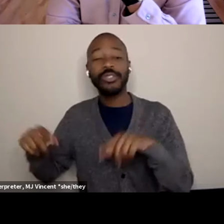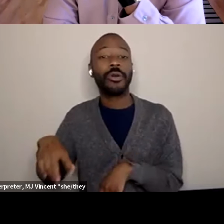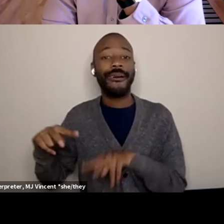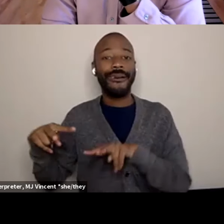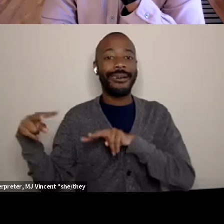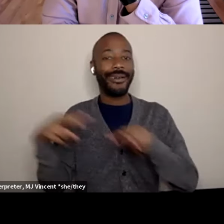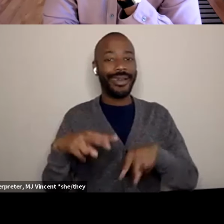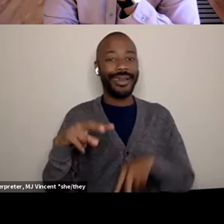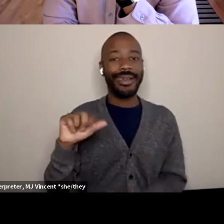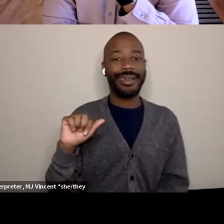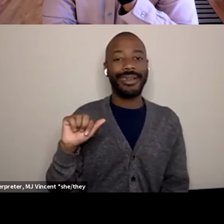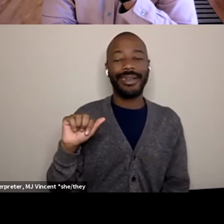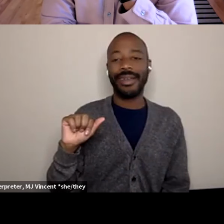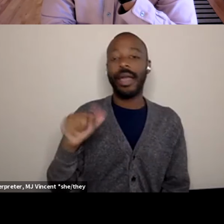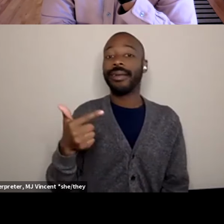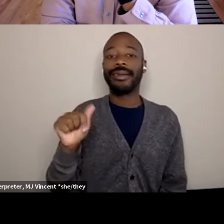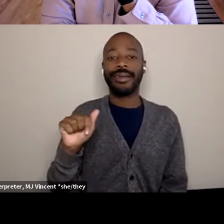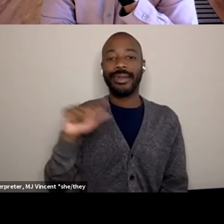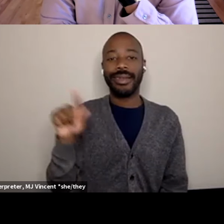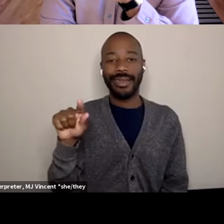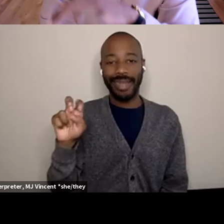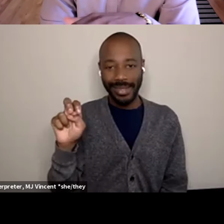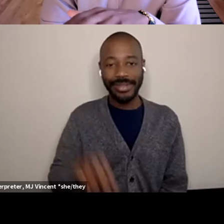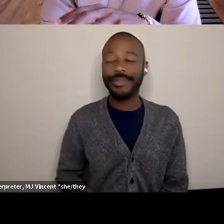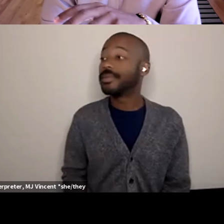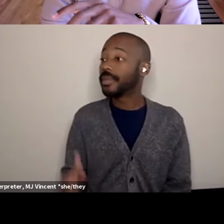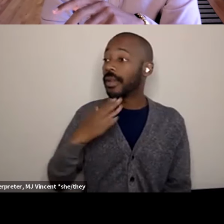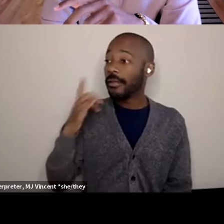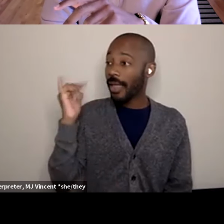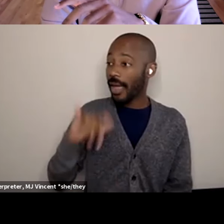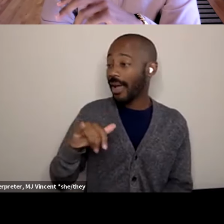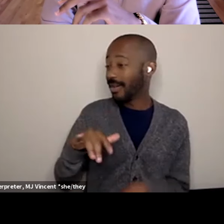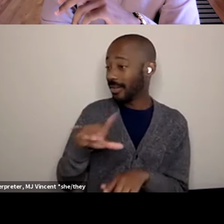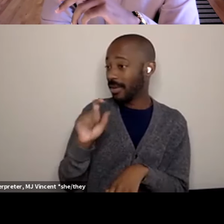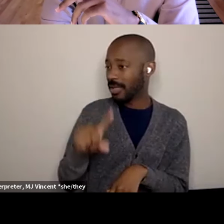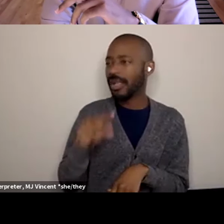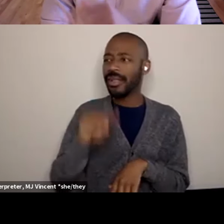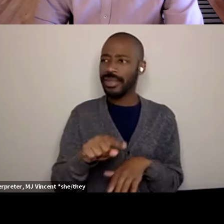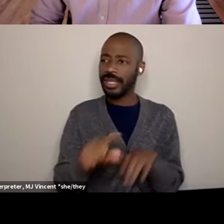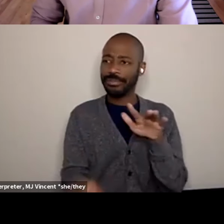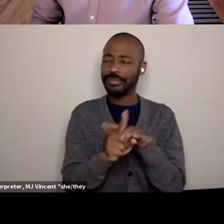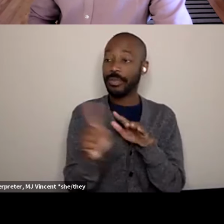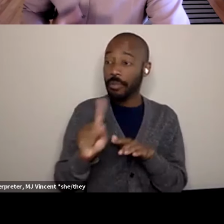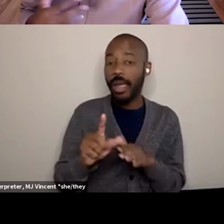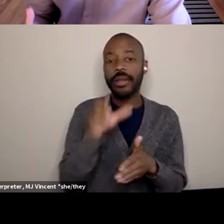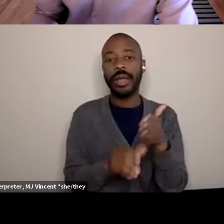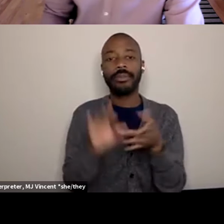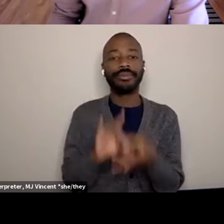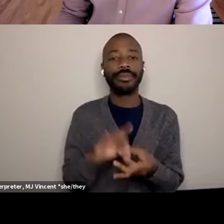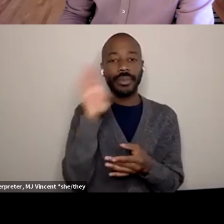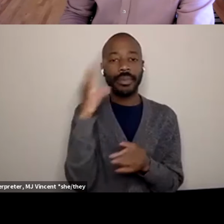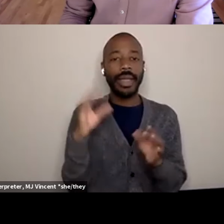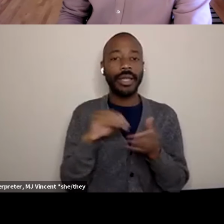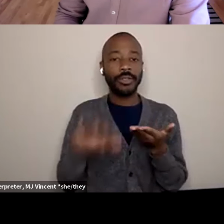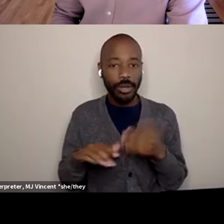Yeah, thanks. Thanks for that question. And I think this comes up in the chapter that's about Black students, right? And this idea of the Black student